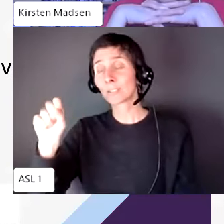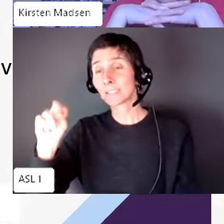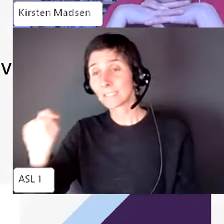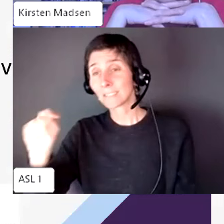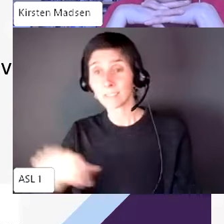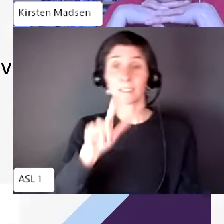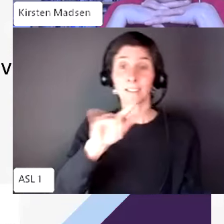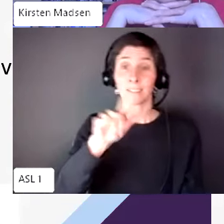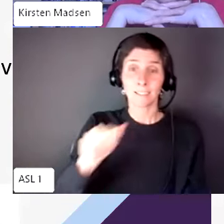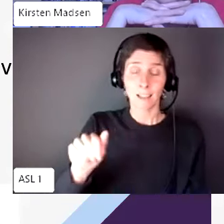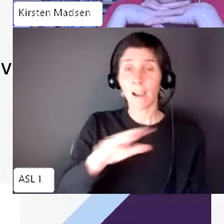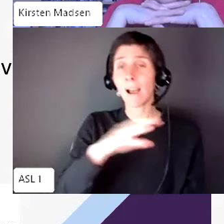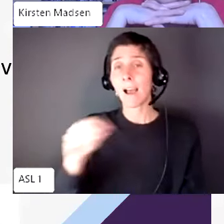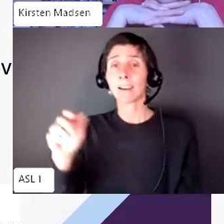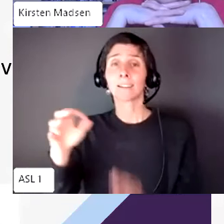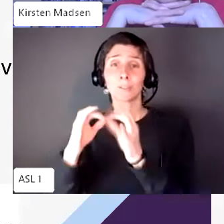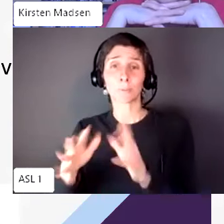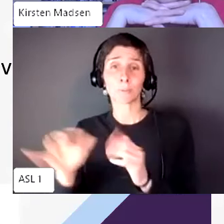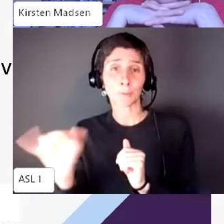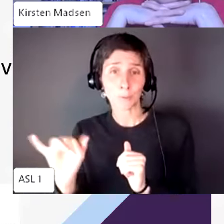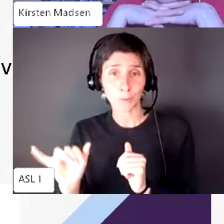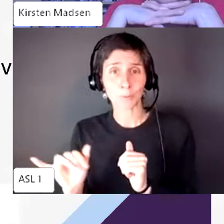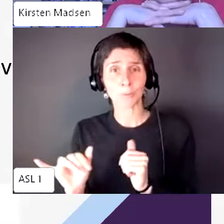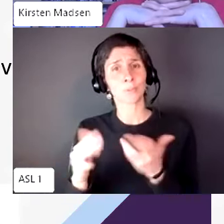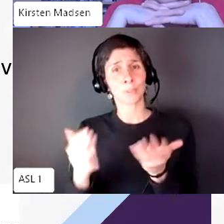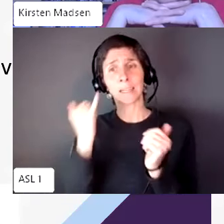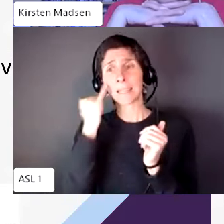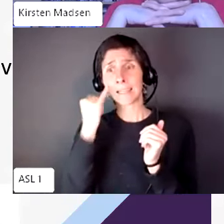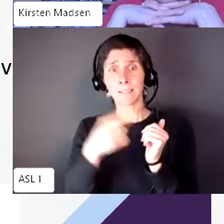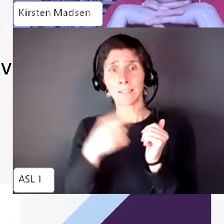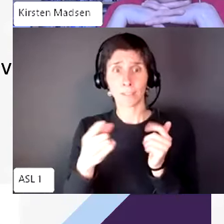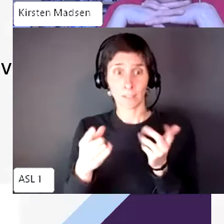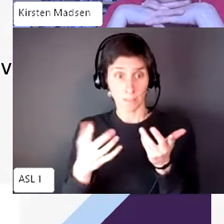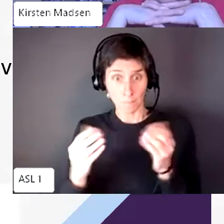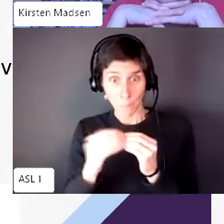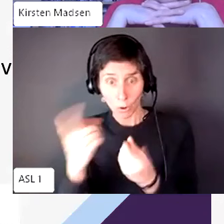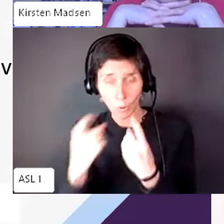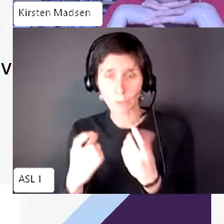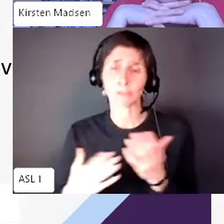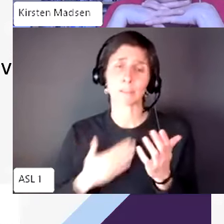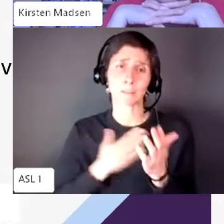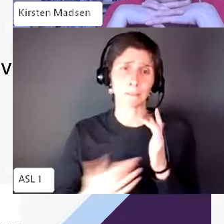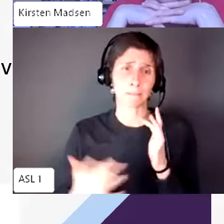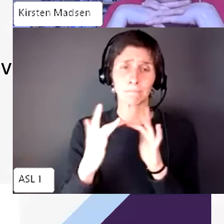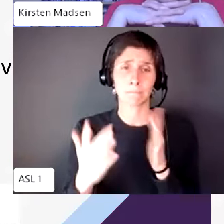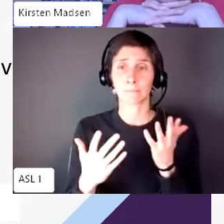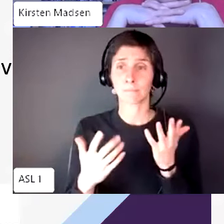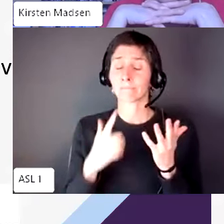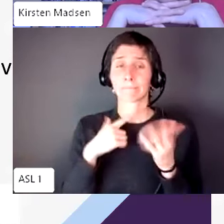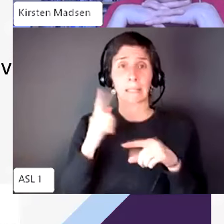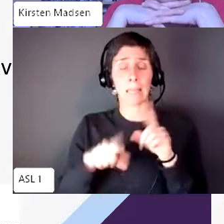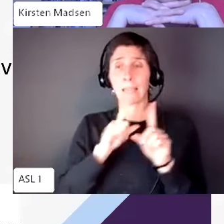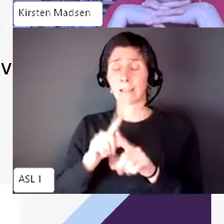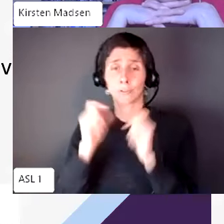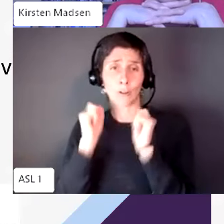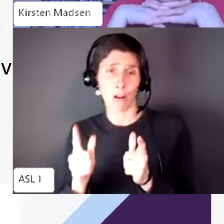always. If anybody has any questions, I know we can't get to everything, but we do appreciate everyone coming today, and we will